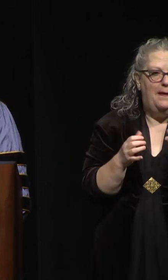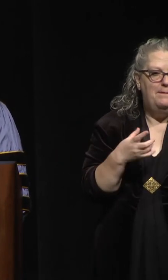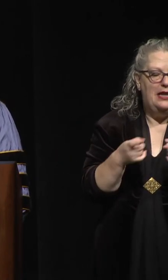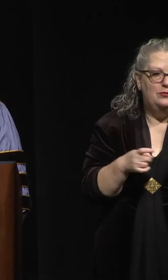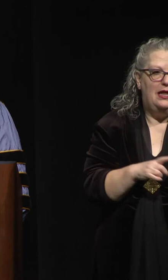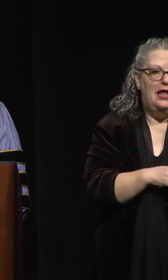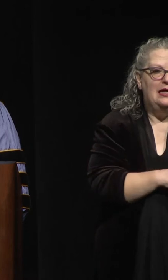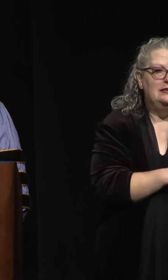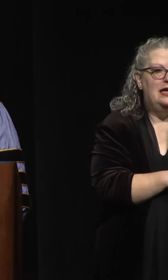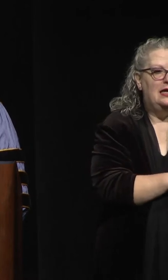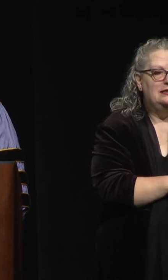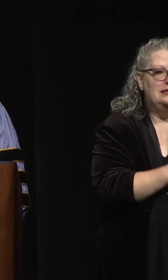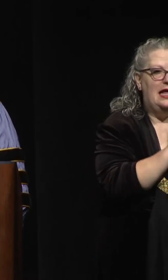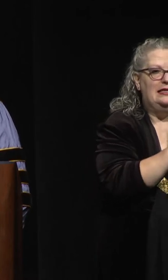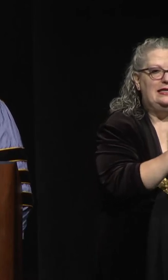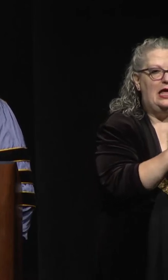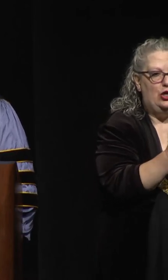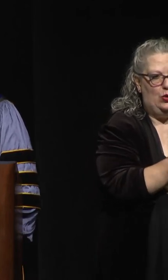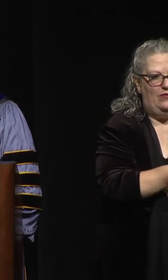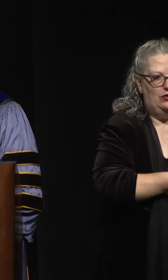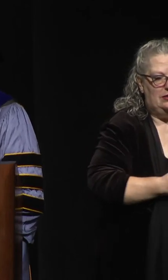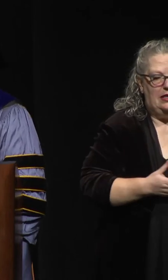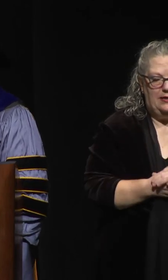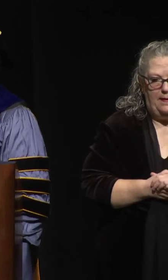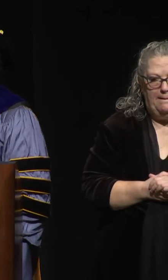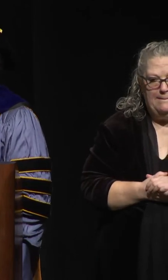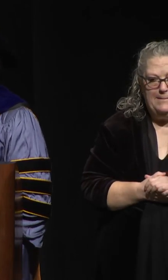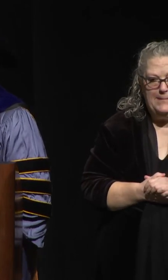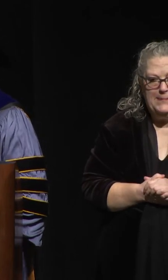at Texas Tech University.